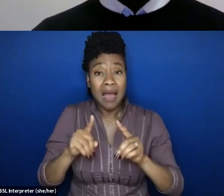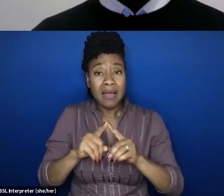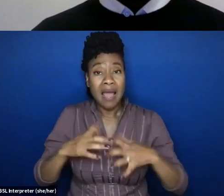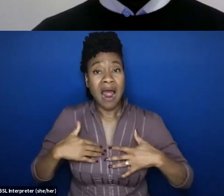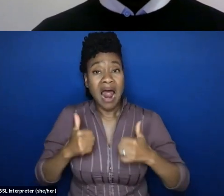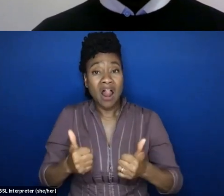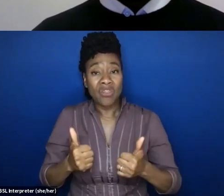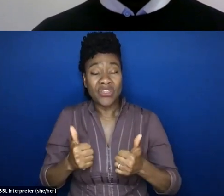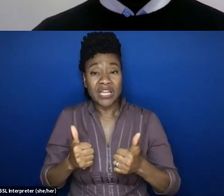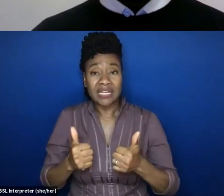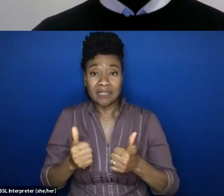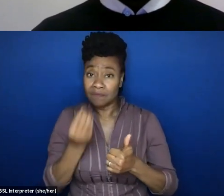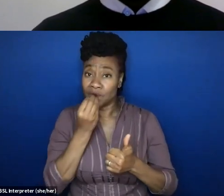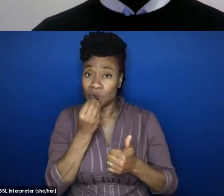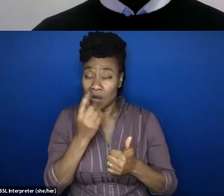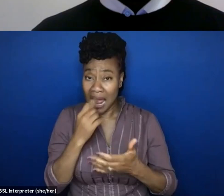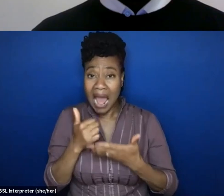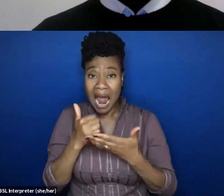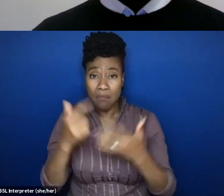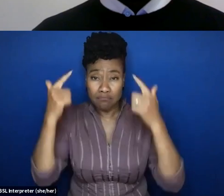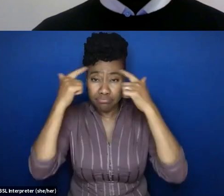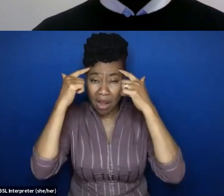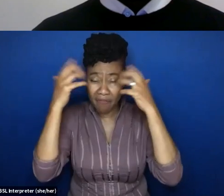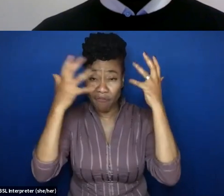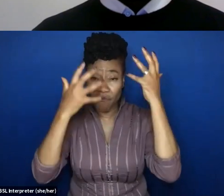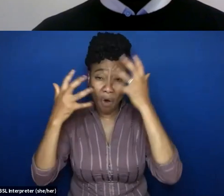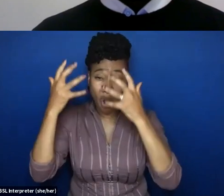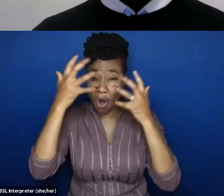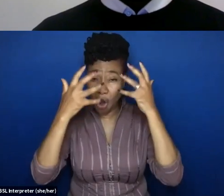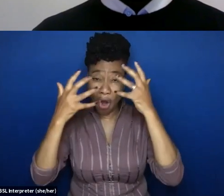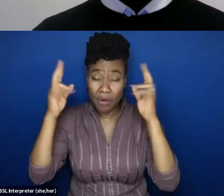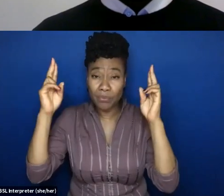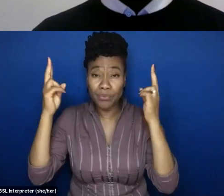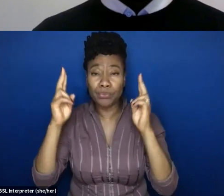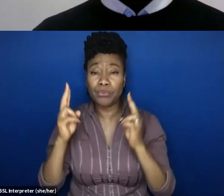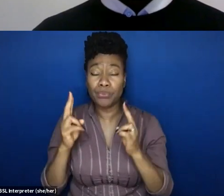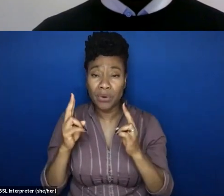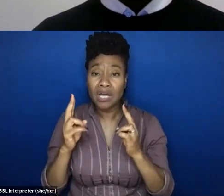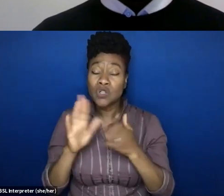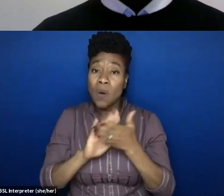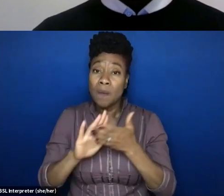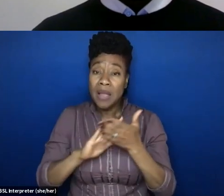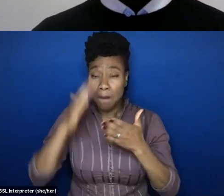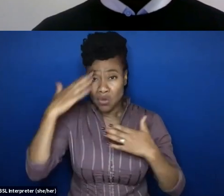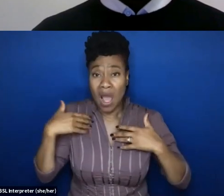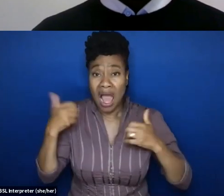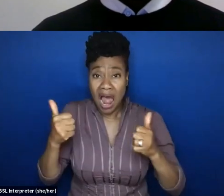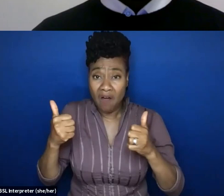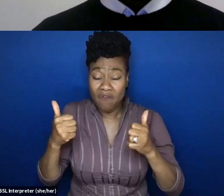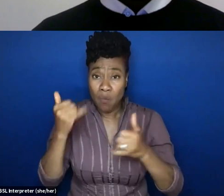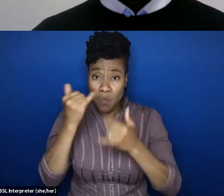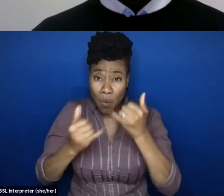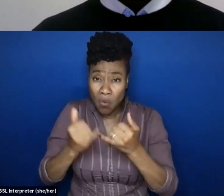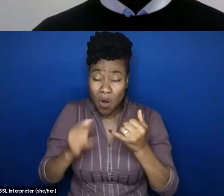remove brain fog and limit the ability for mental health to creep into your life. So I'm looking at how